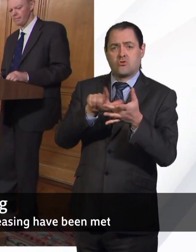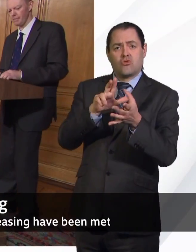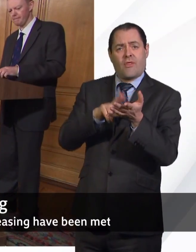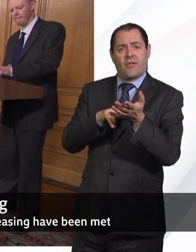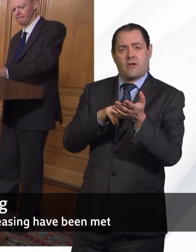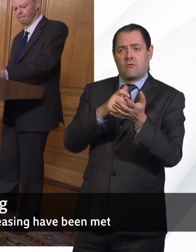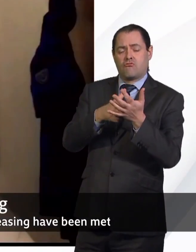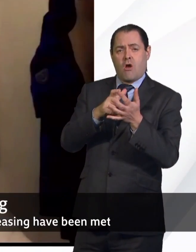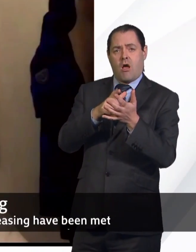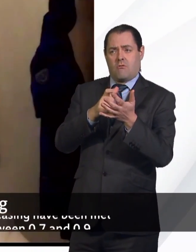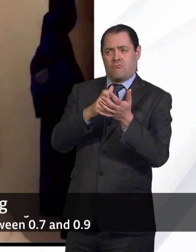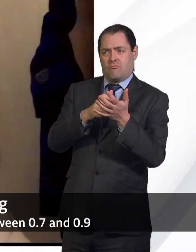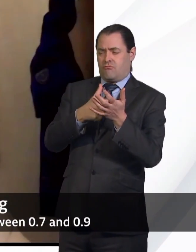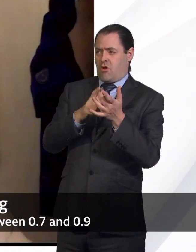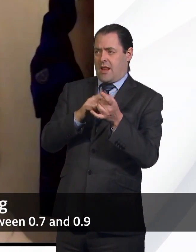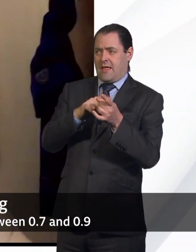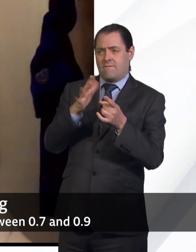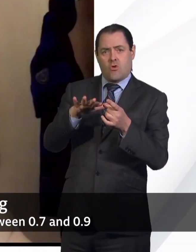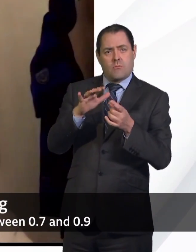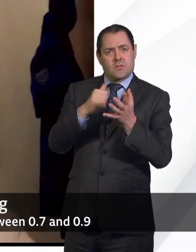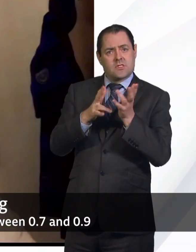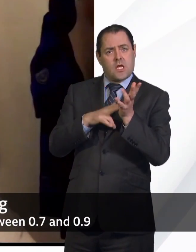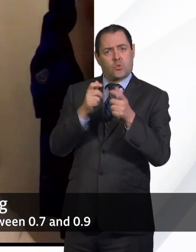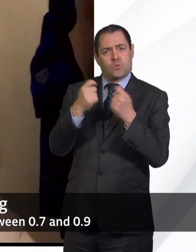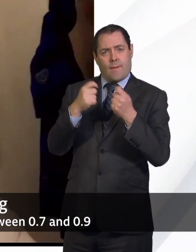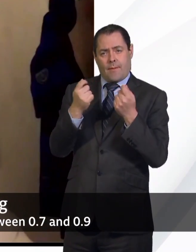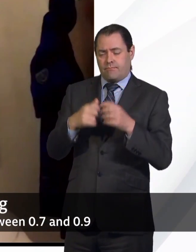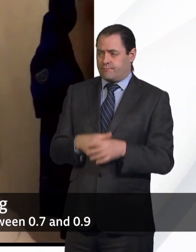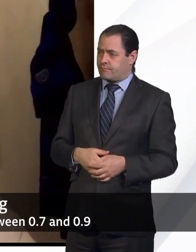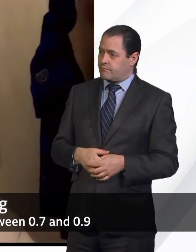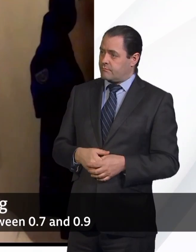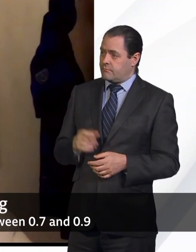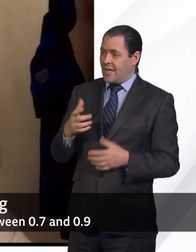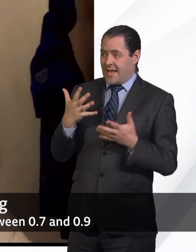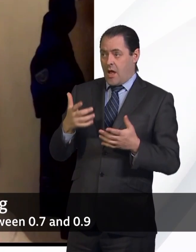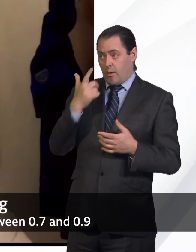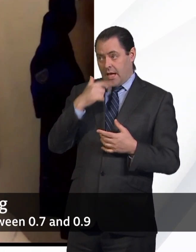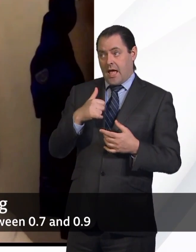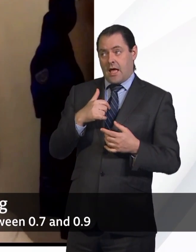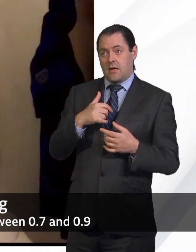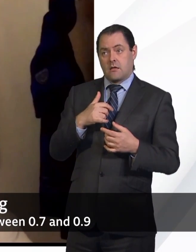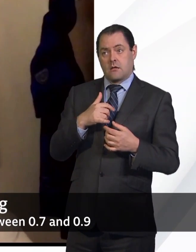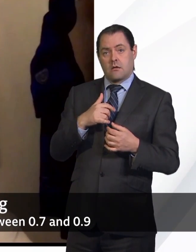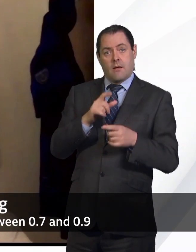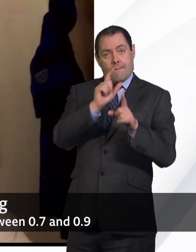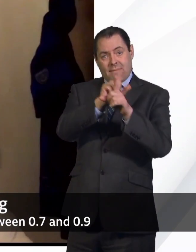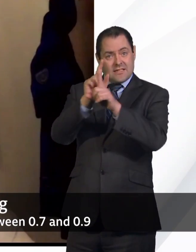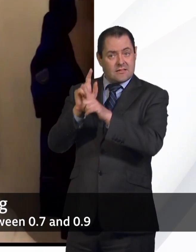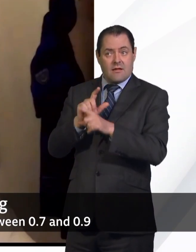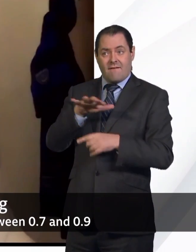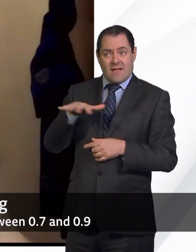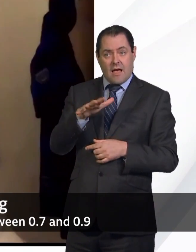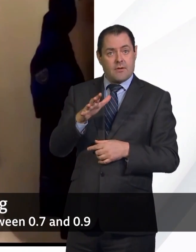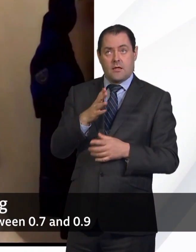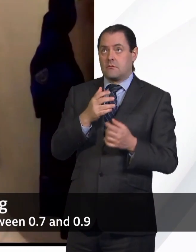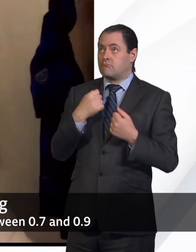Good afternoon, Prime Minister. Sir. Now that households can travel across the country to meet members of their family,